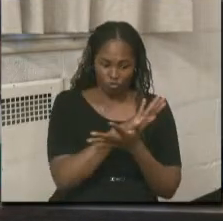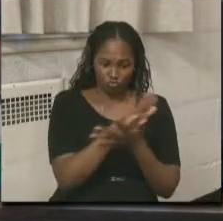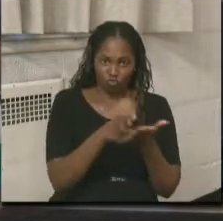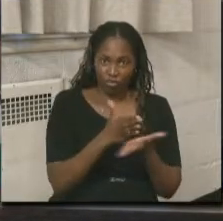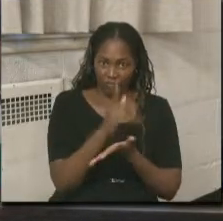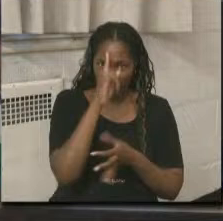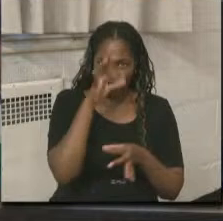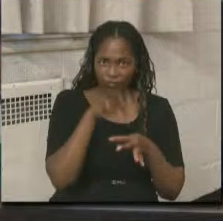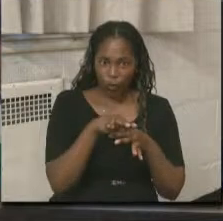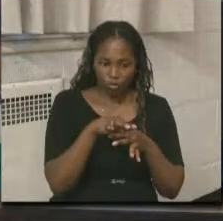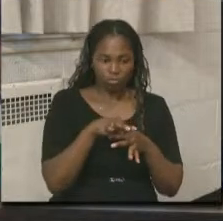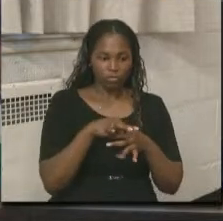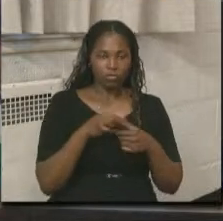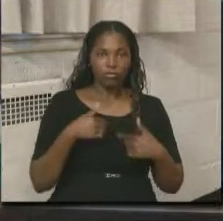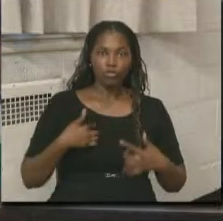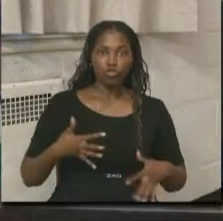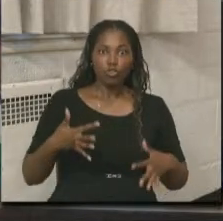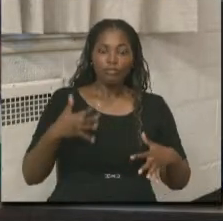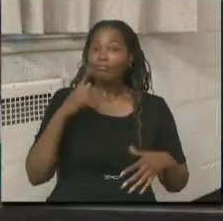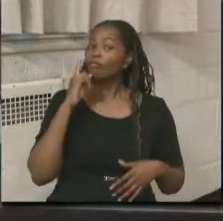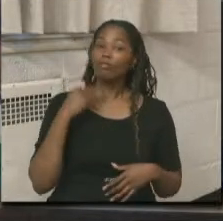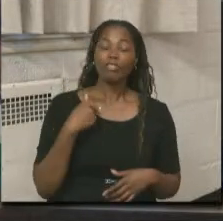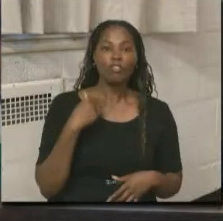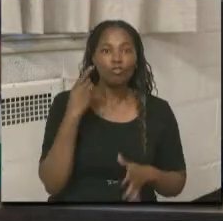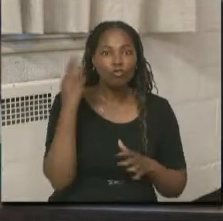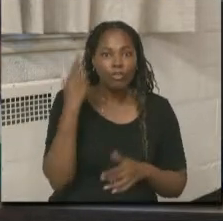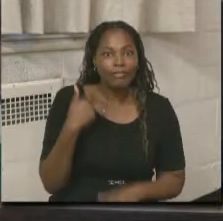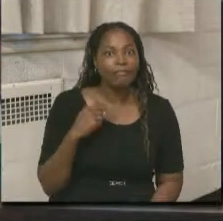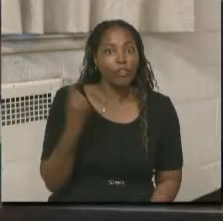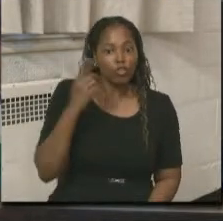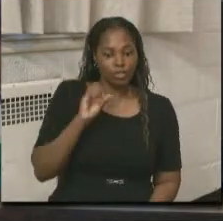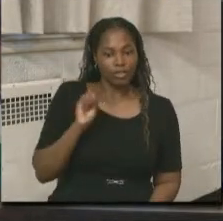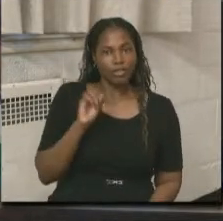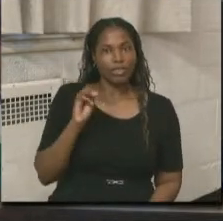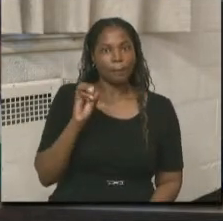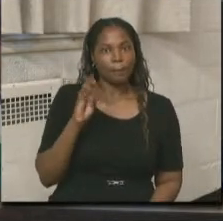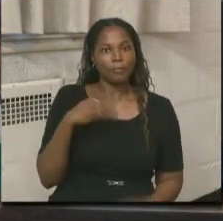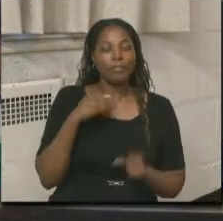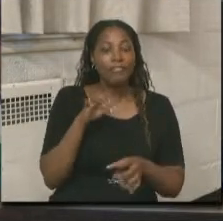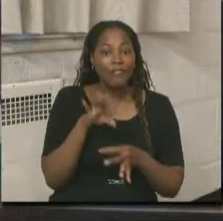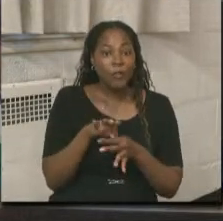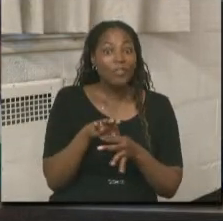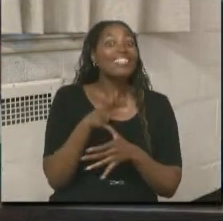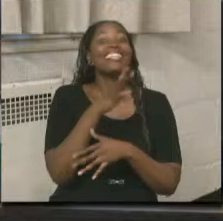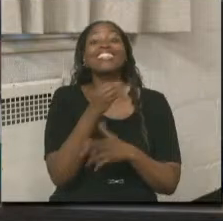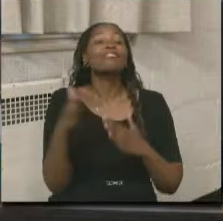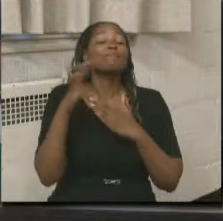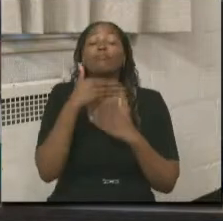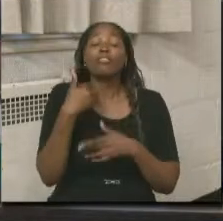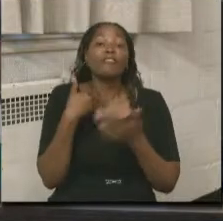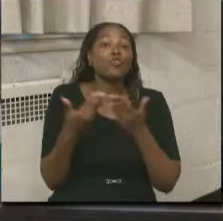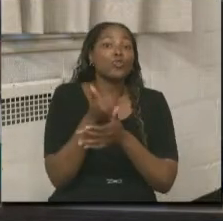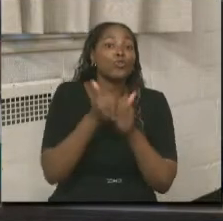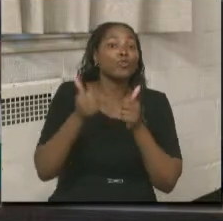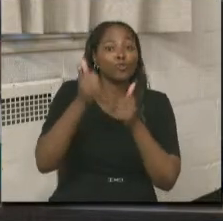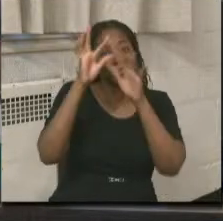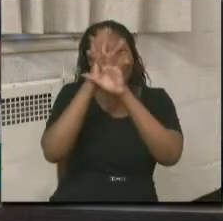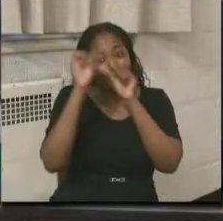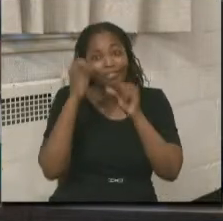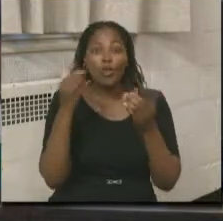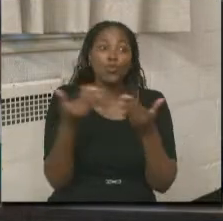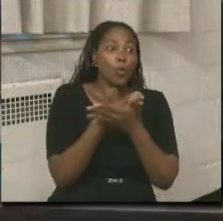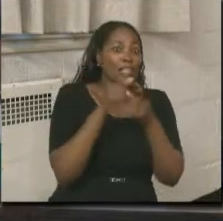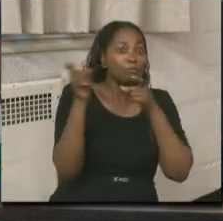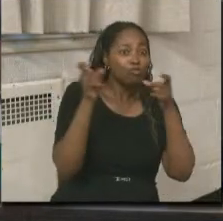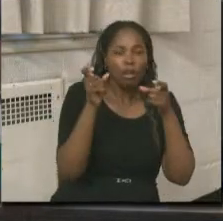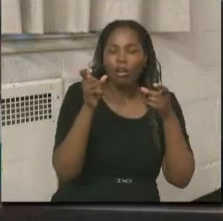my goodness, I'm going to be the first student member of the board with those rights. And then on top of that, there's a new superintendent and new administration. Lucky me. So